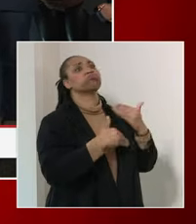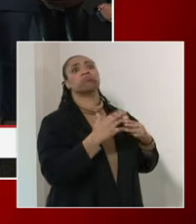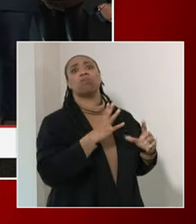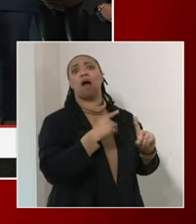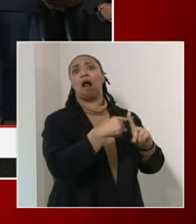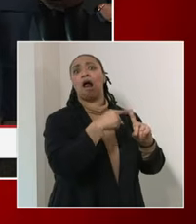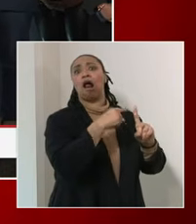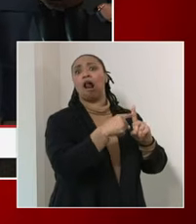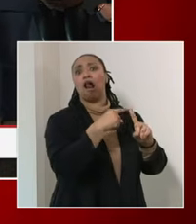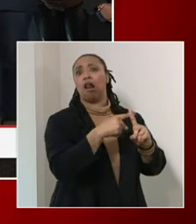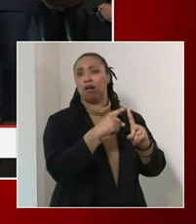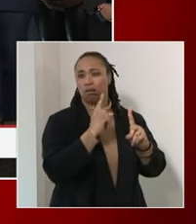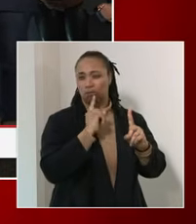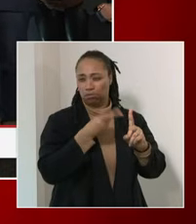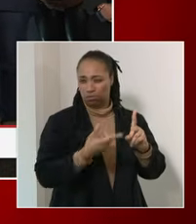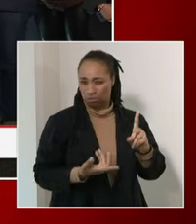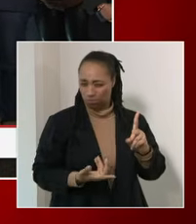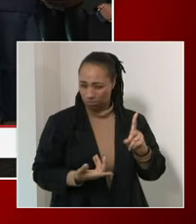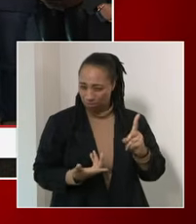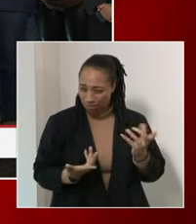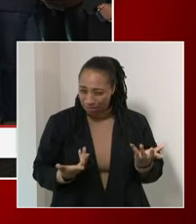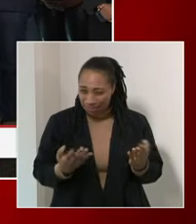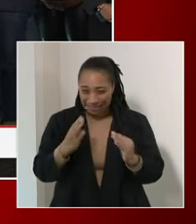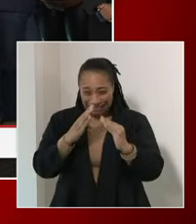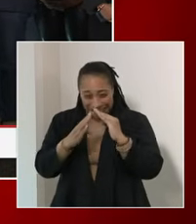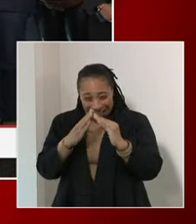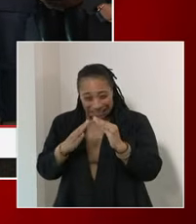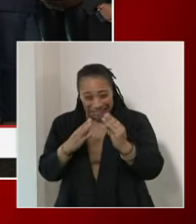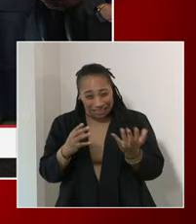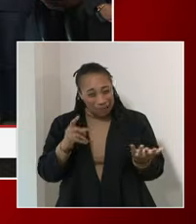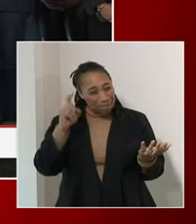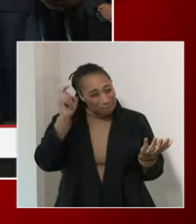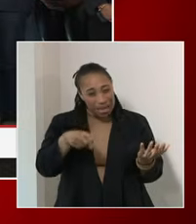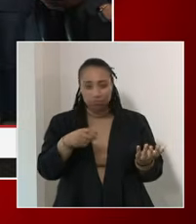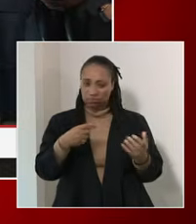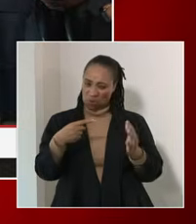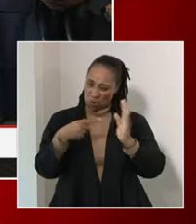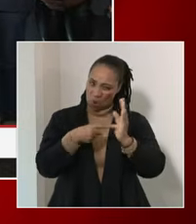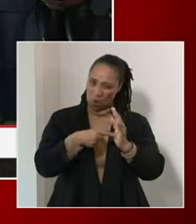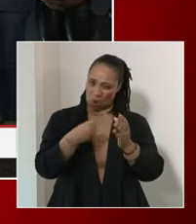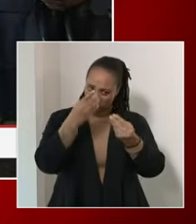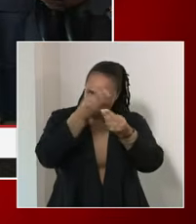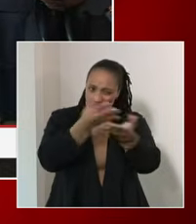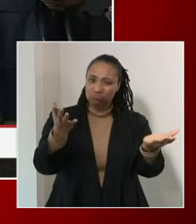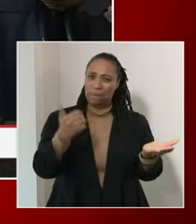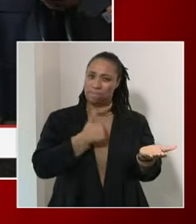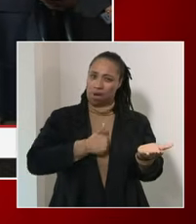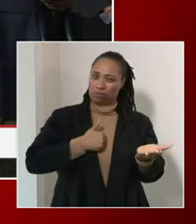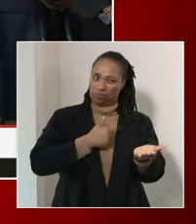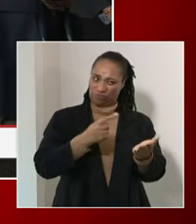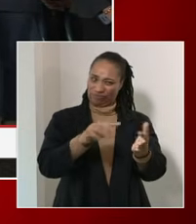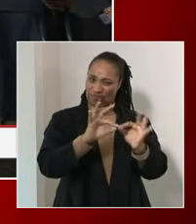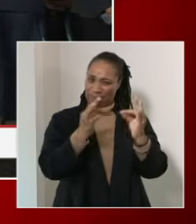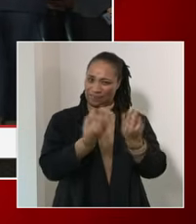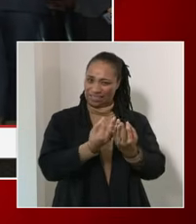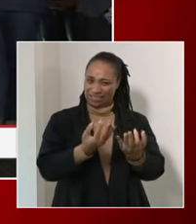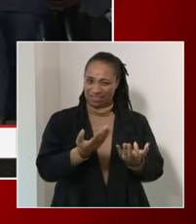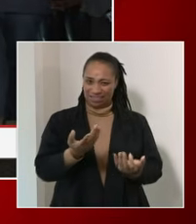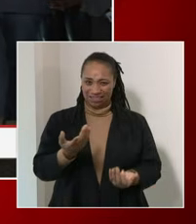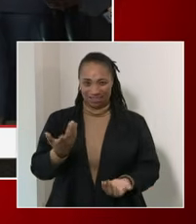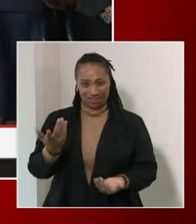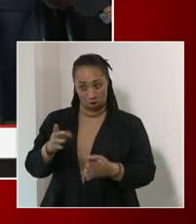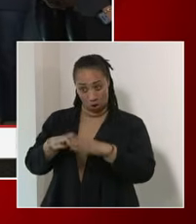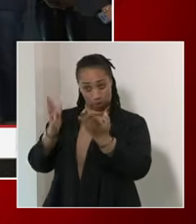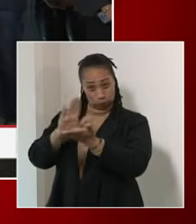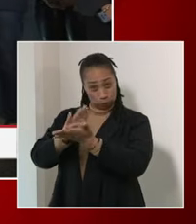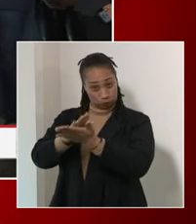to get in. Do you think the city owes these families an apology for how all of this has gone, even though people For have been opening working schools, hard? no. We don't